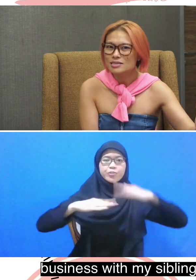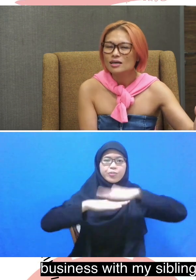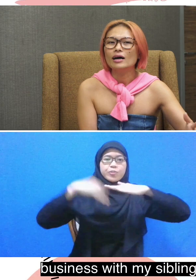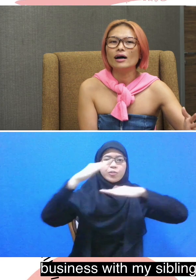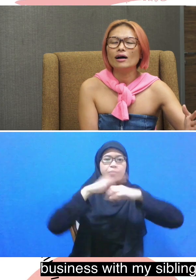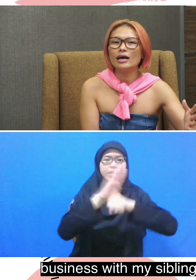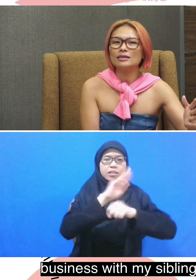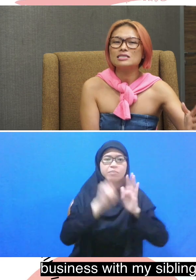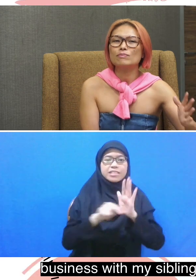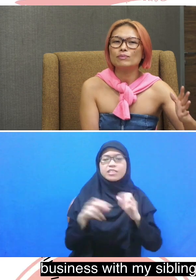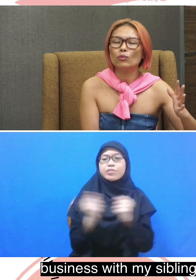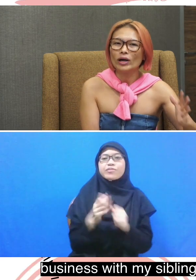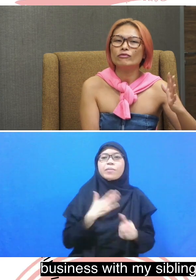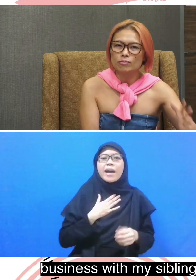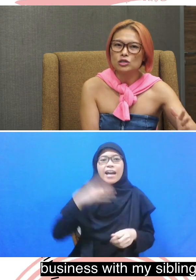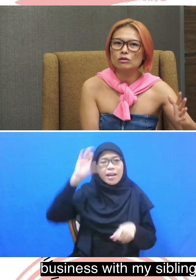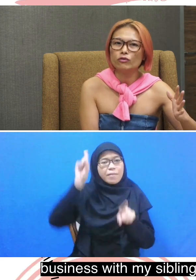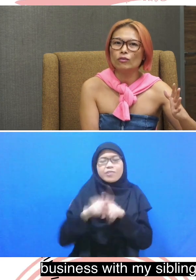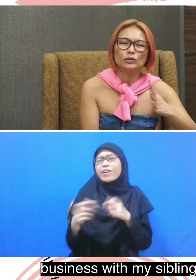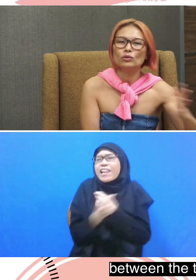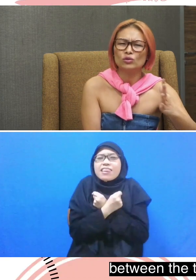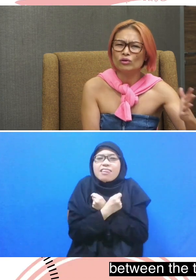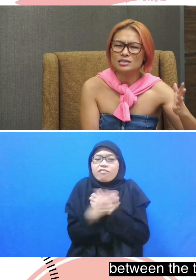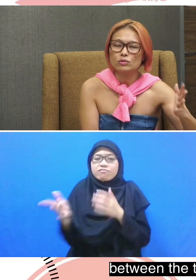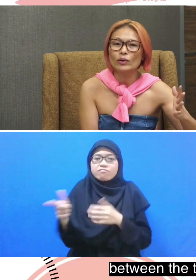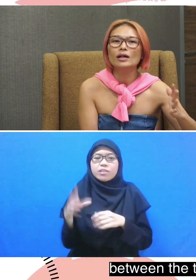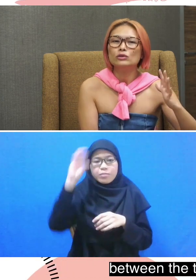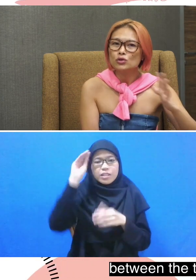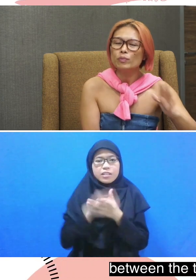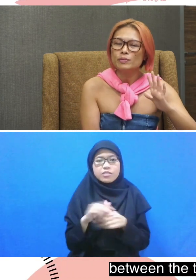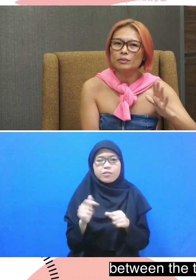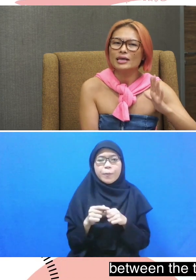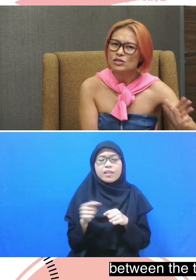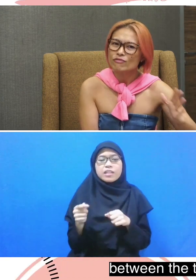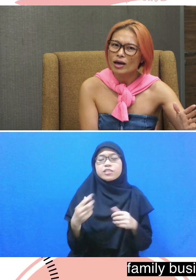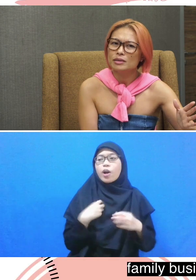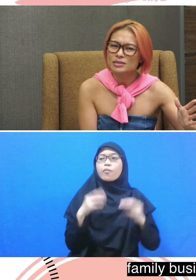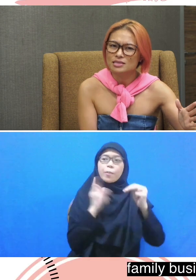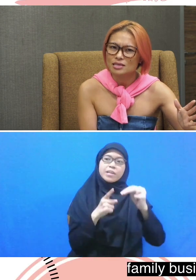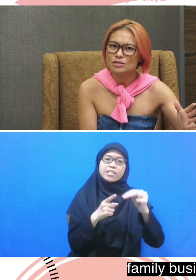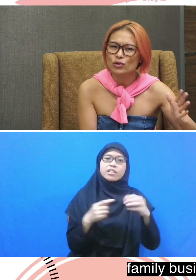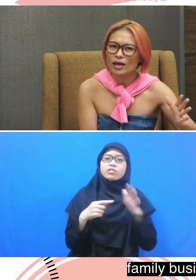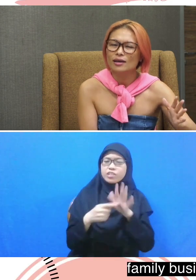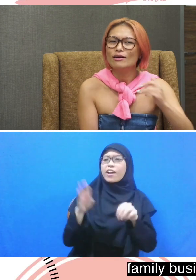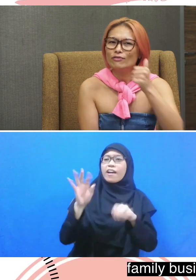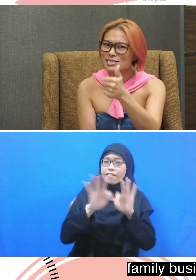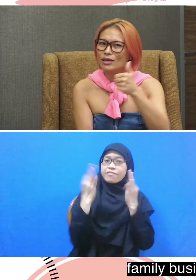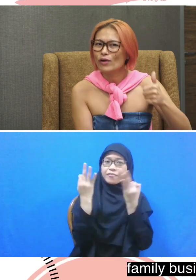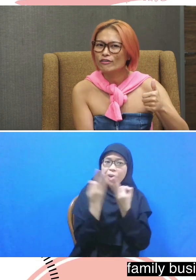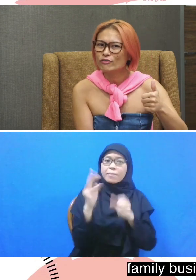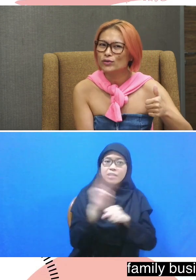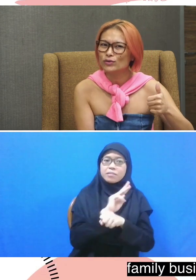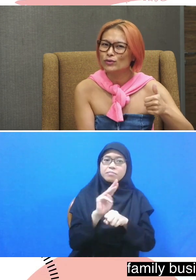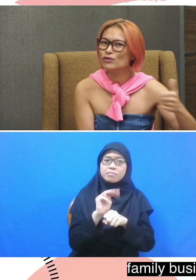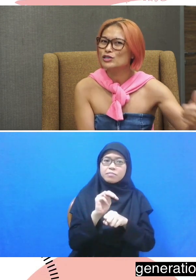bits. And that's been one of the mission for between the two of us as well, to show people that actually family businesses, you can firstly